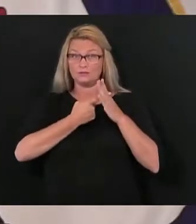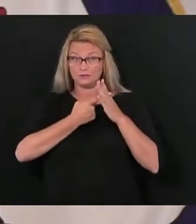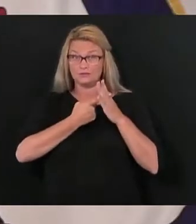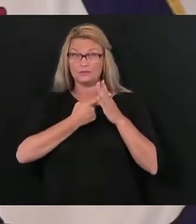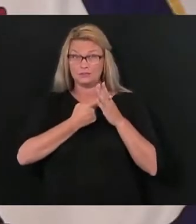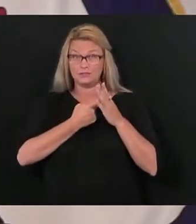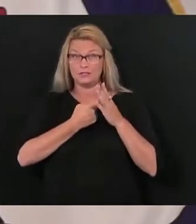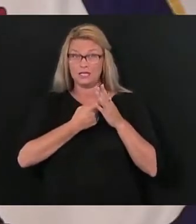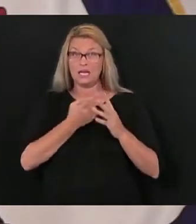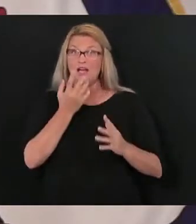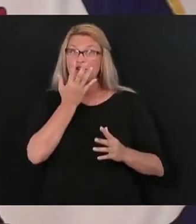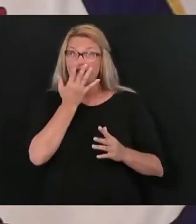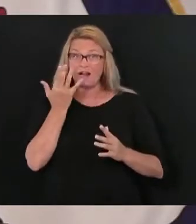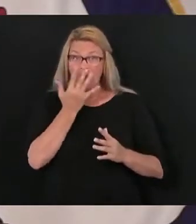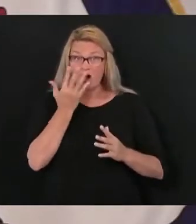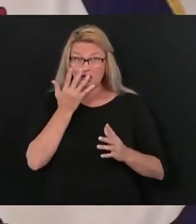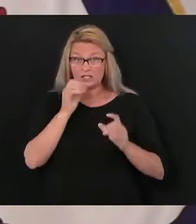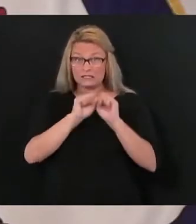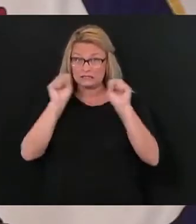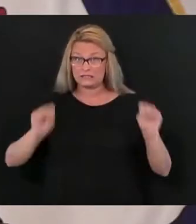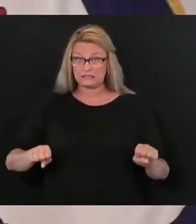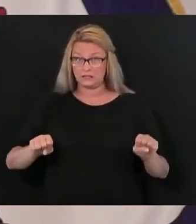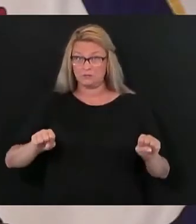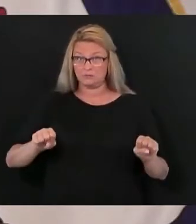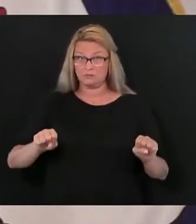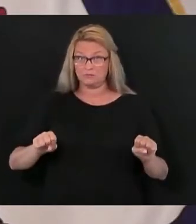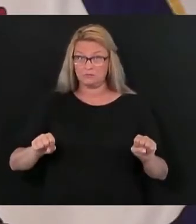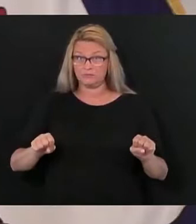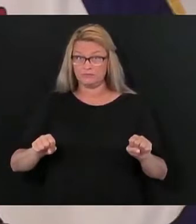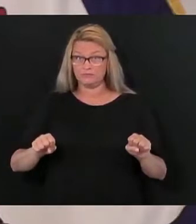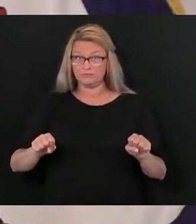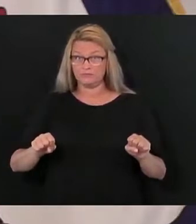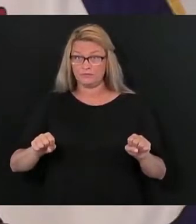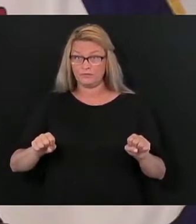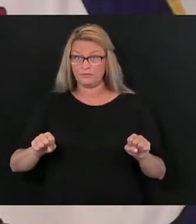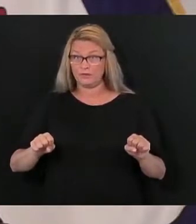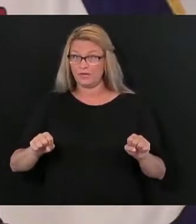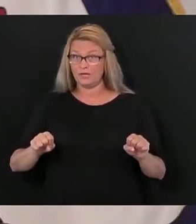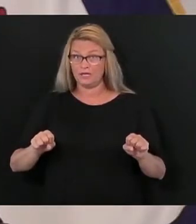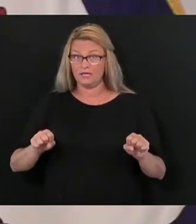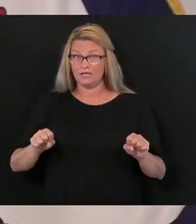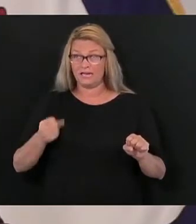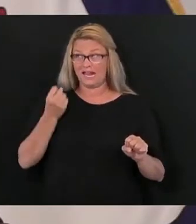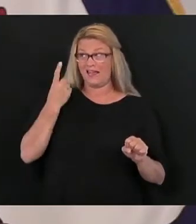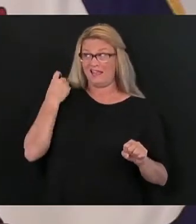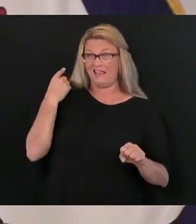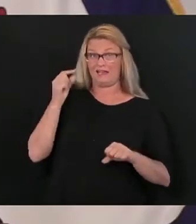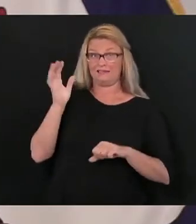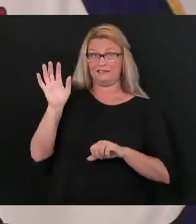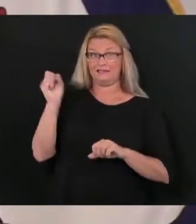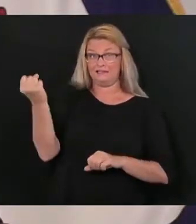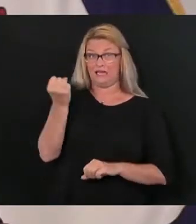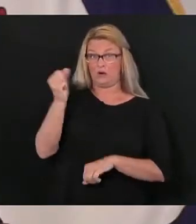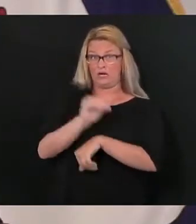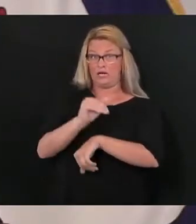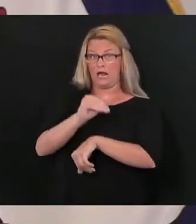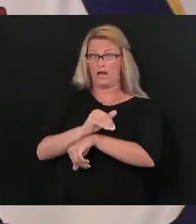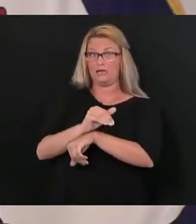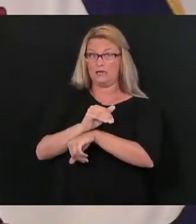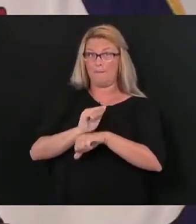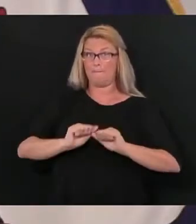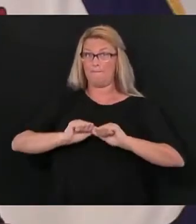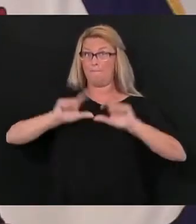our color-coded chart ran and just came out on Saturday night. We